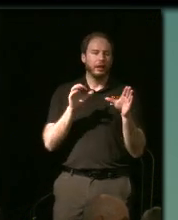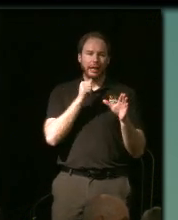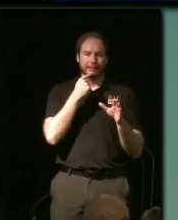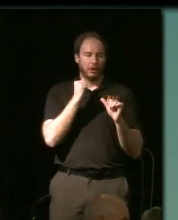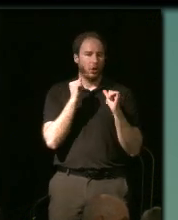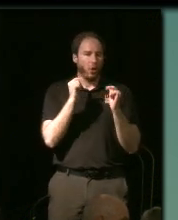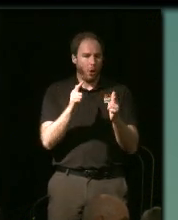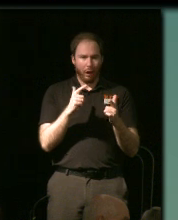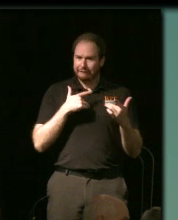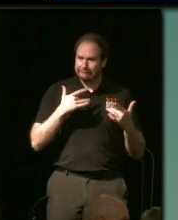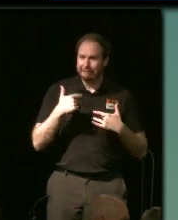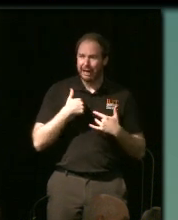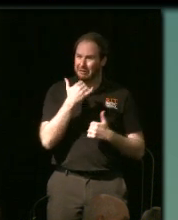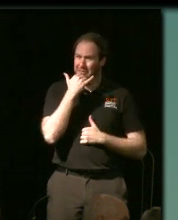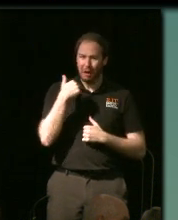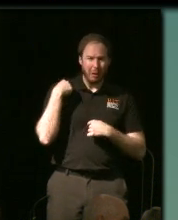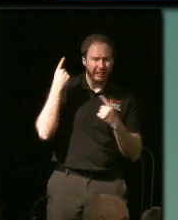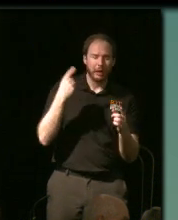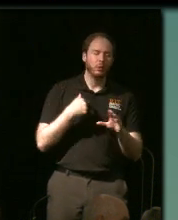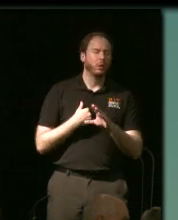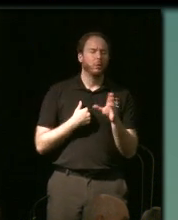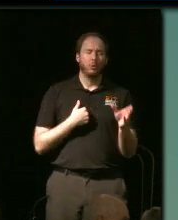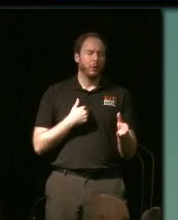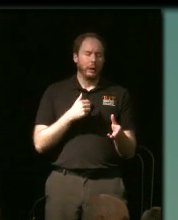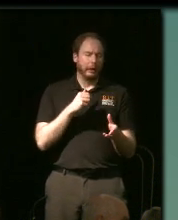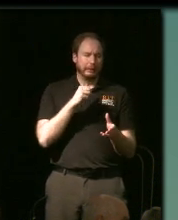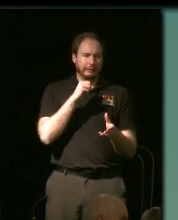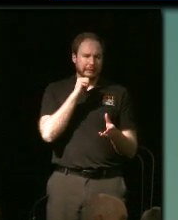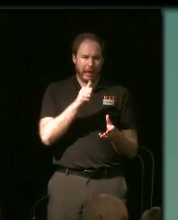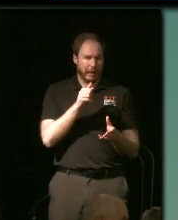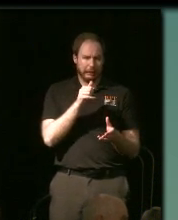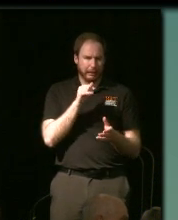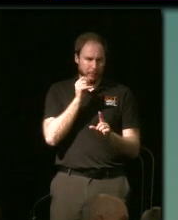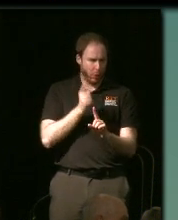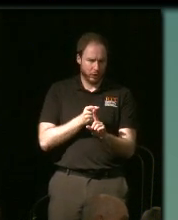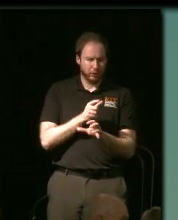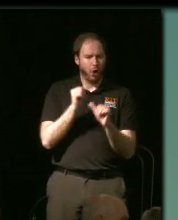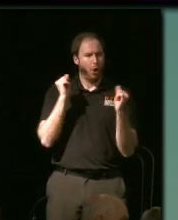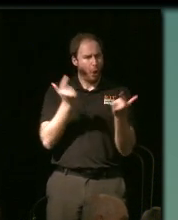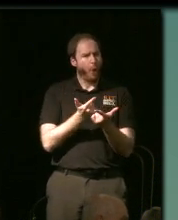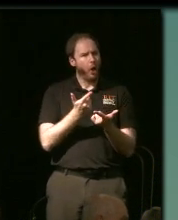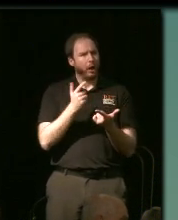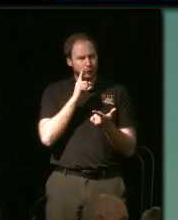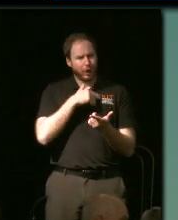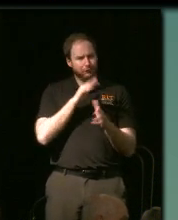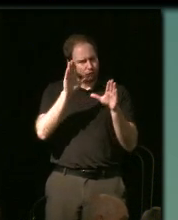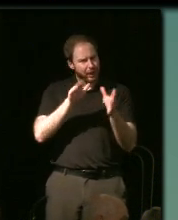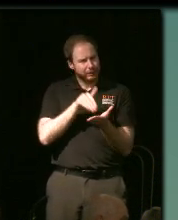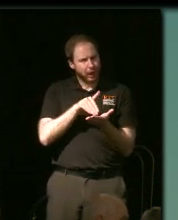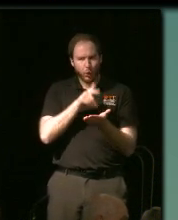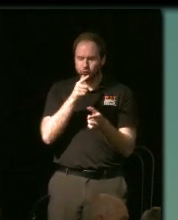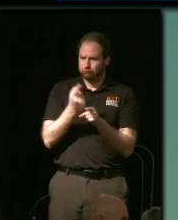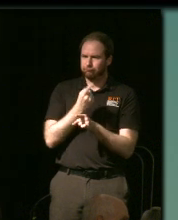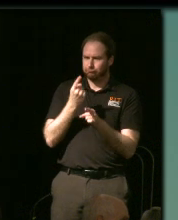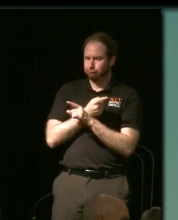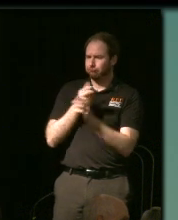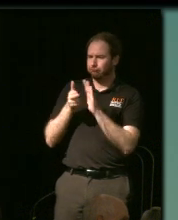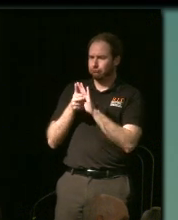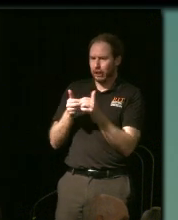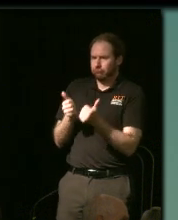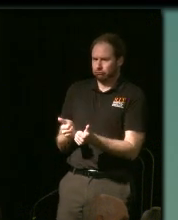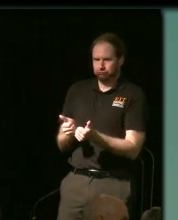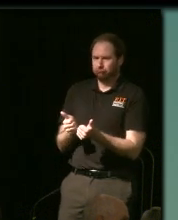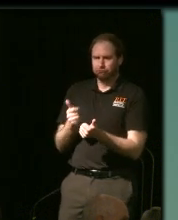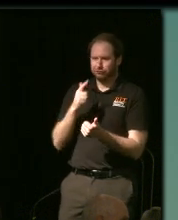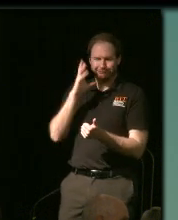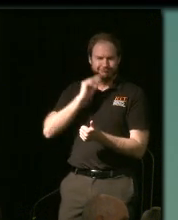you should start worrying, do I have the right gene that the doctor told me? No, you're probably all under the care of very good doctors who know what they're doing and have